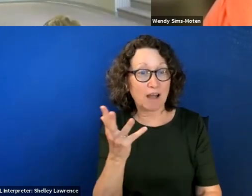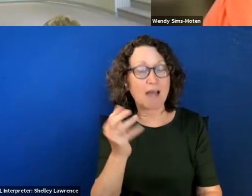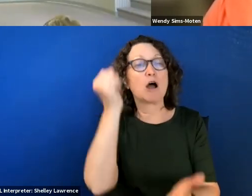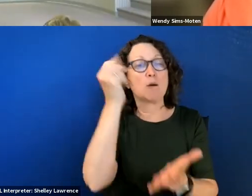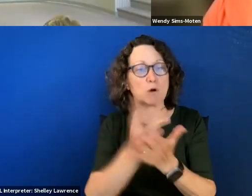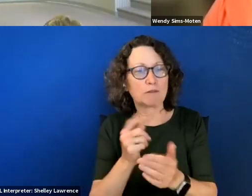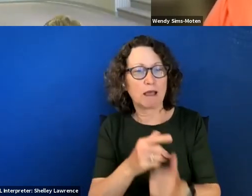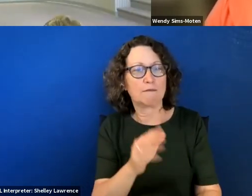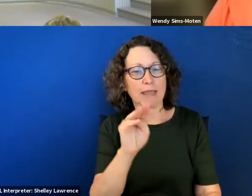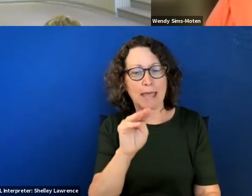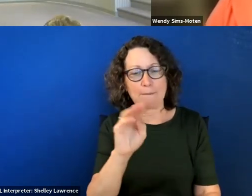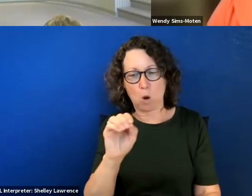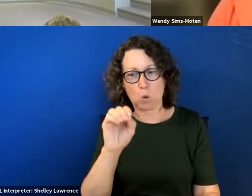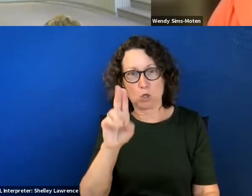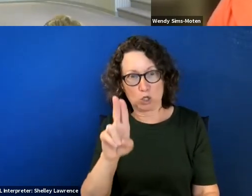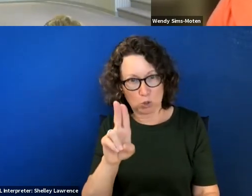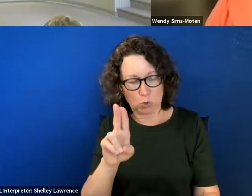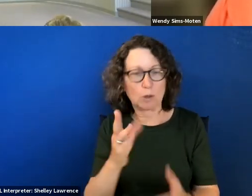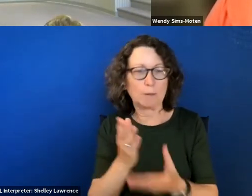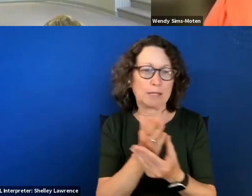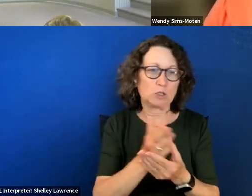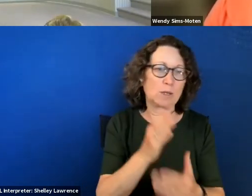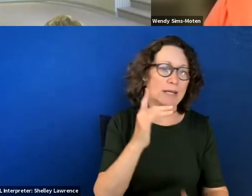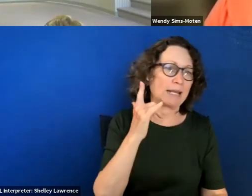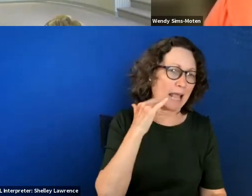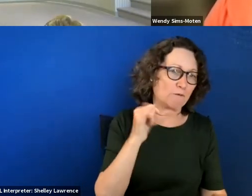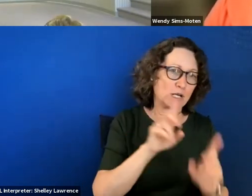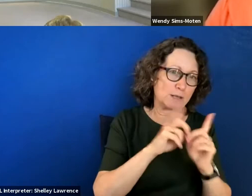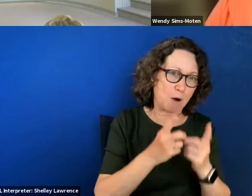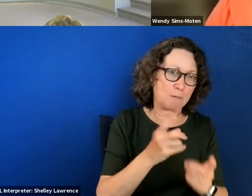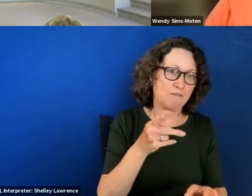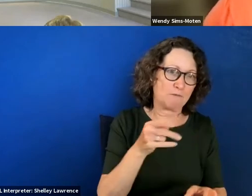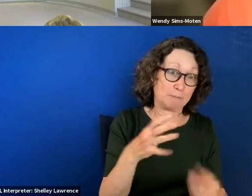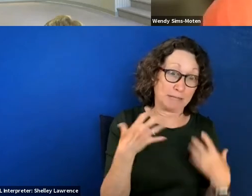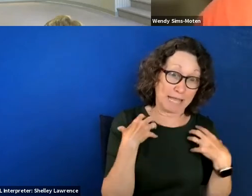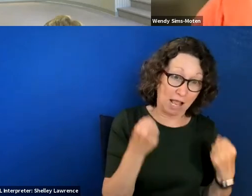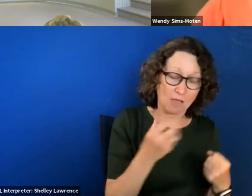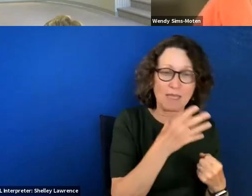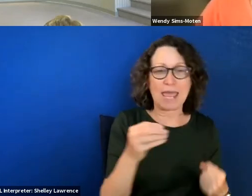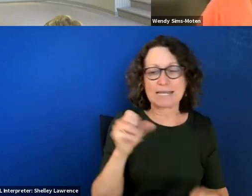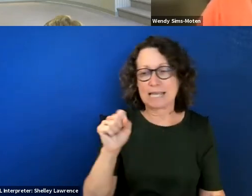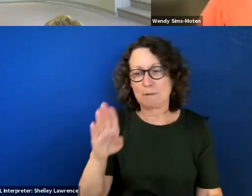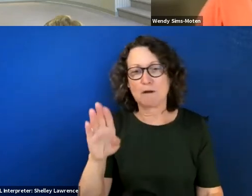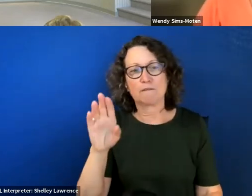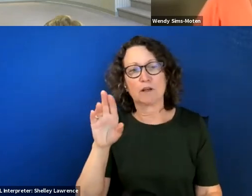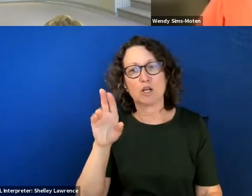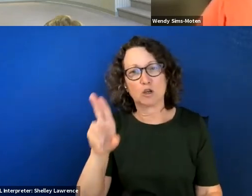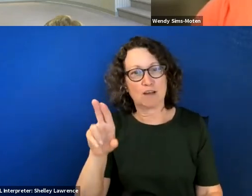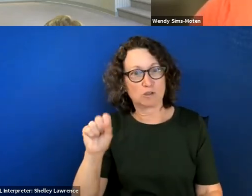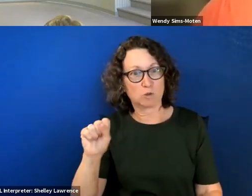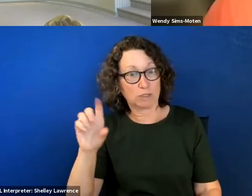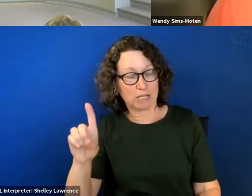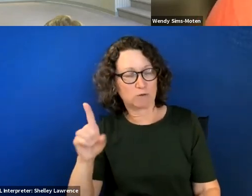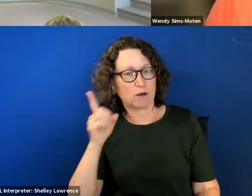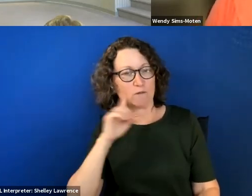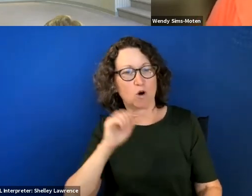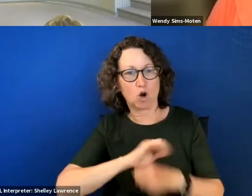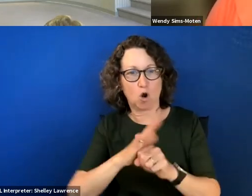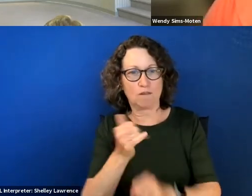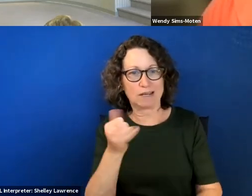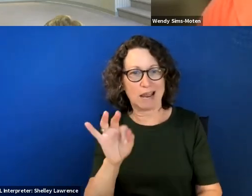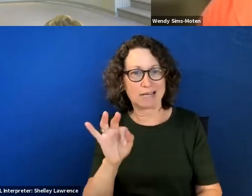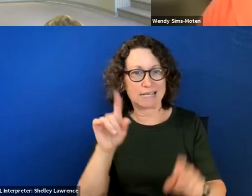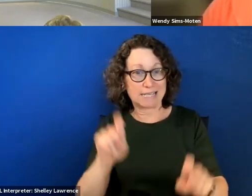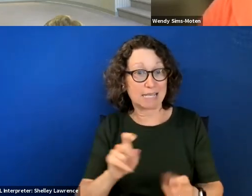of the Memorandum of Understanding between the California Department of Public Health and Santa Barbara Unified School District for COVID-19